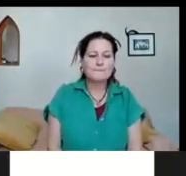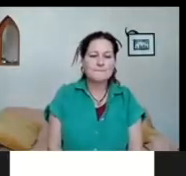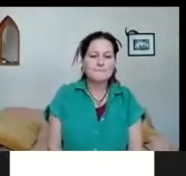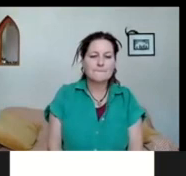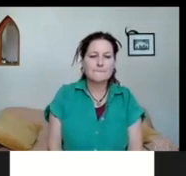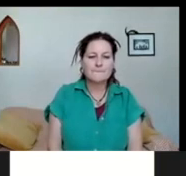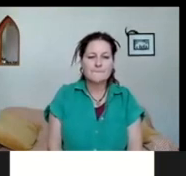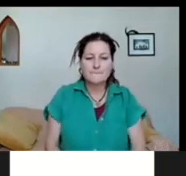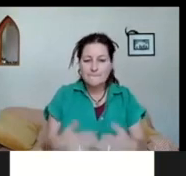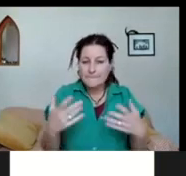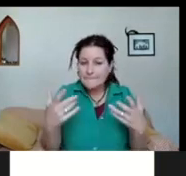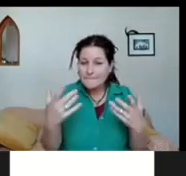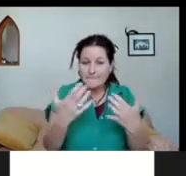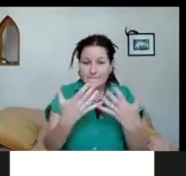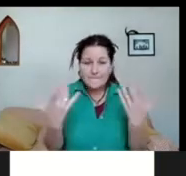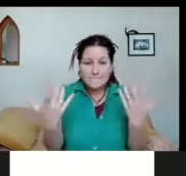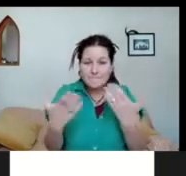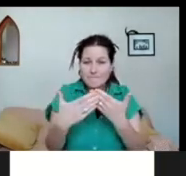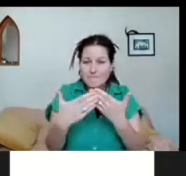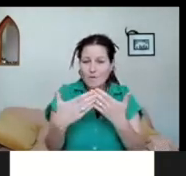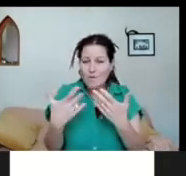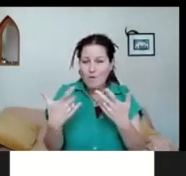Is there someone else? Some last